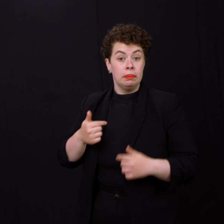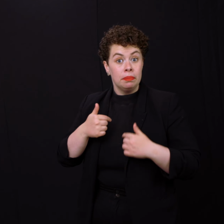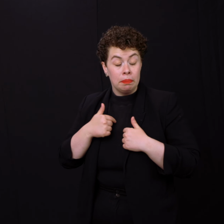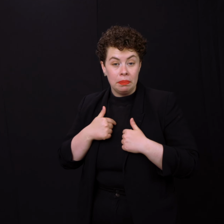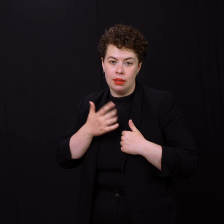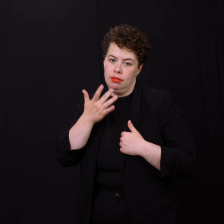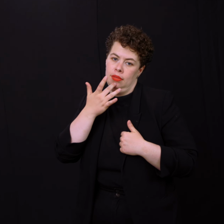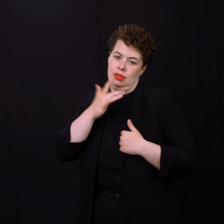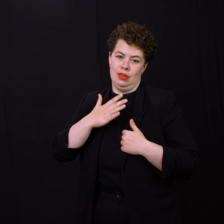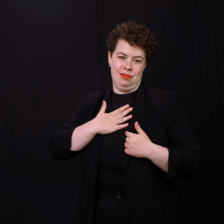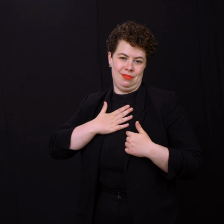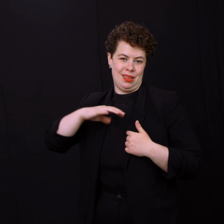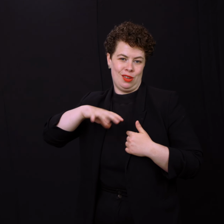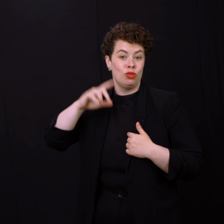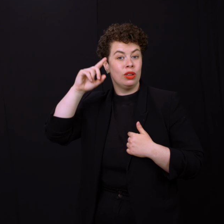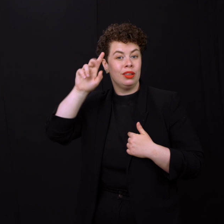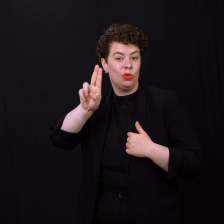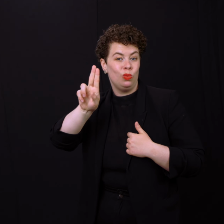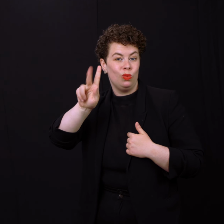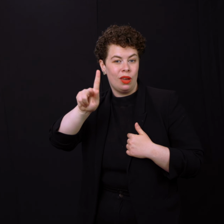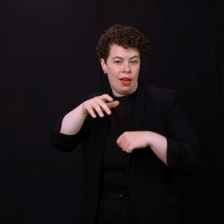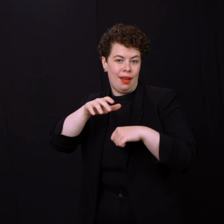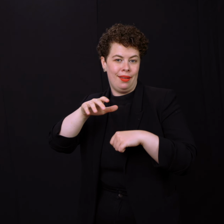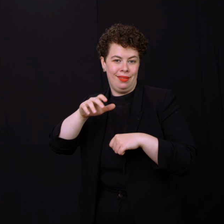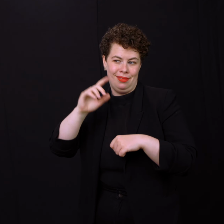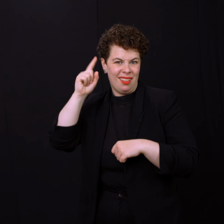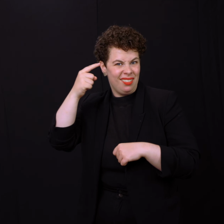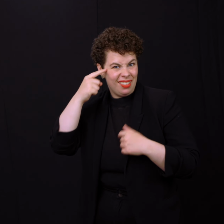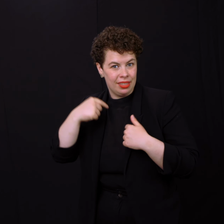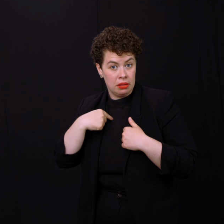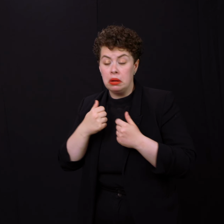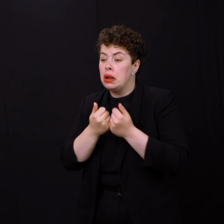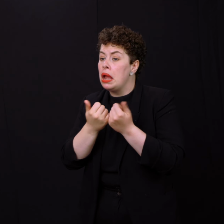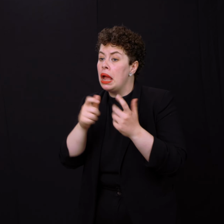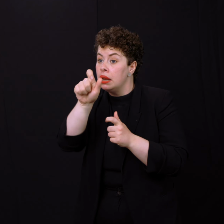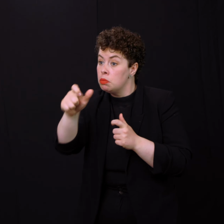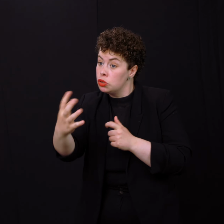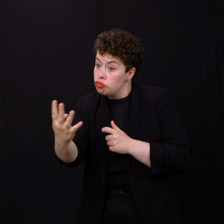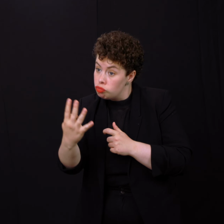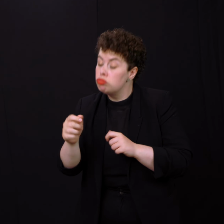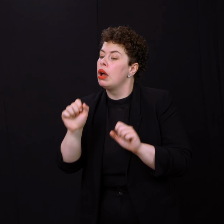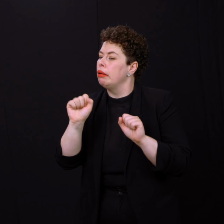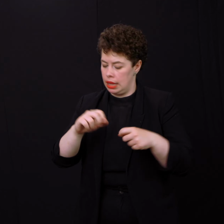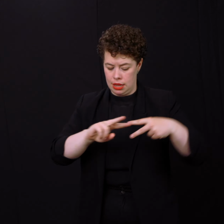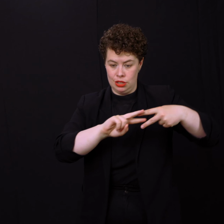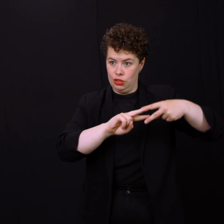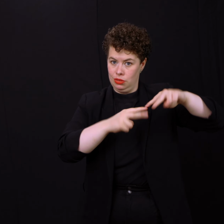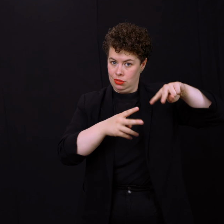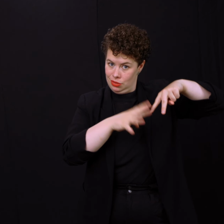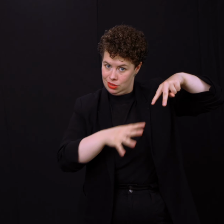lucky in the UK, in London. I can offer every patient whole genome sequencing as part of their